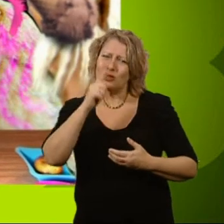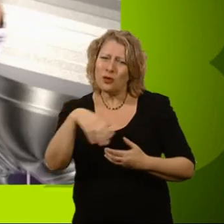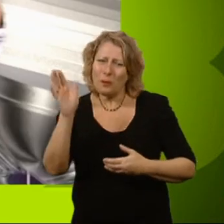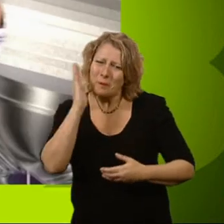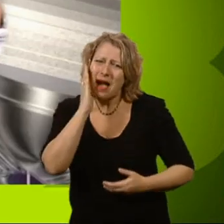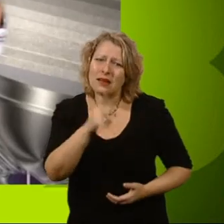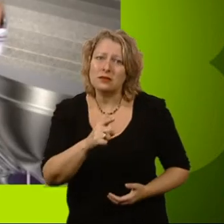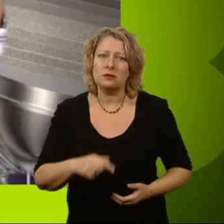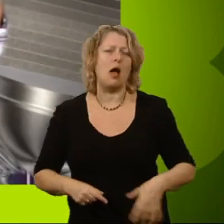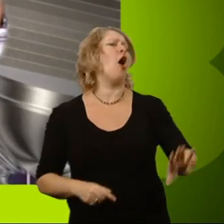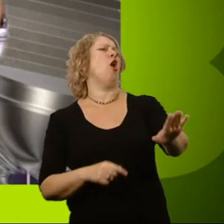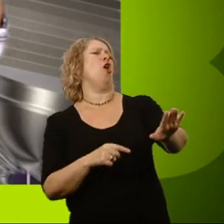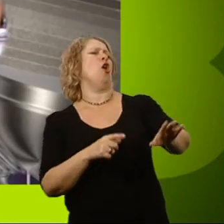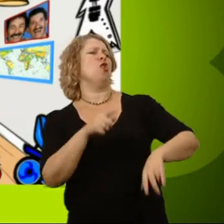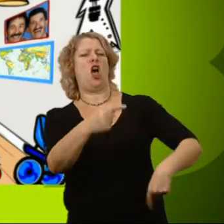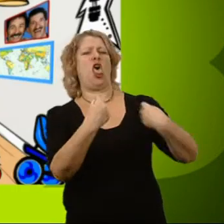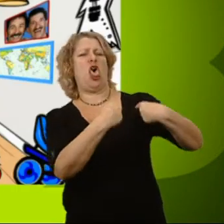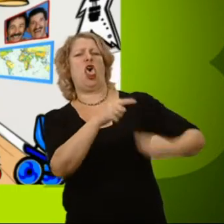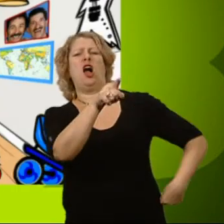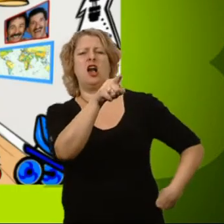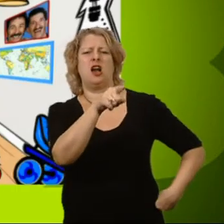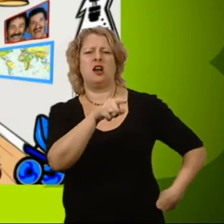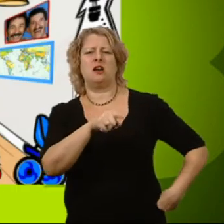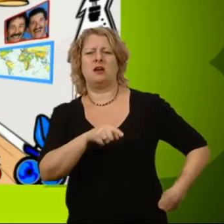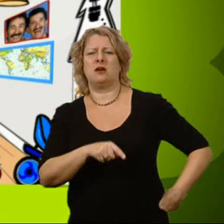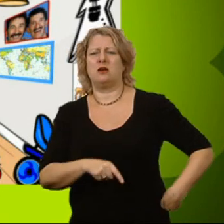Howard. Oh, don't you start.